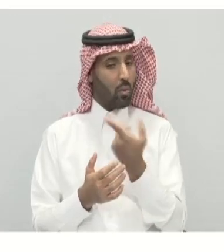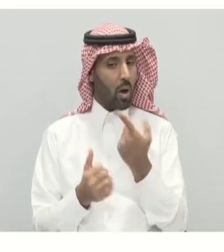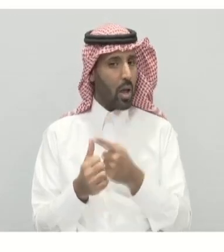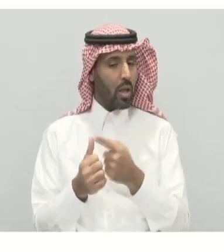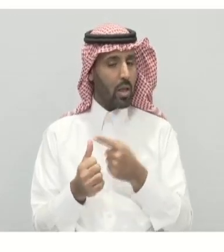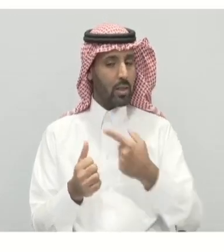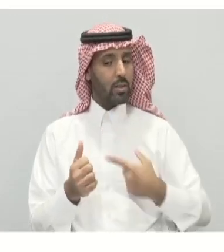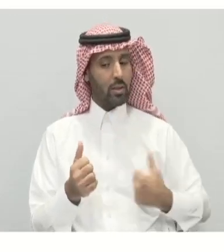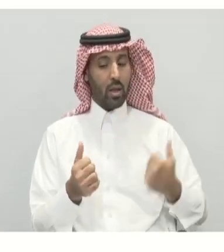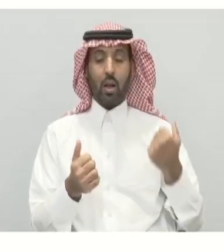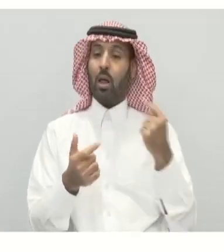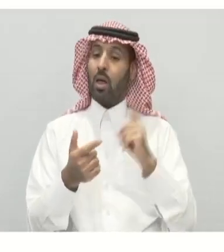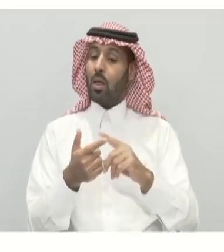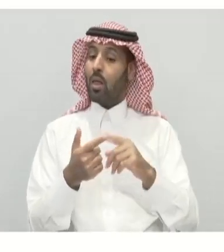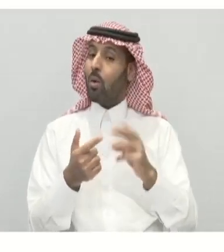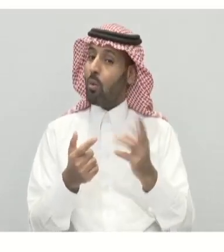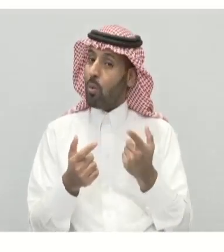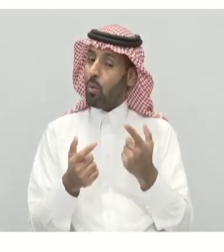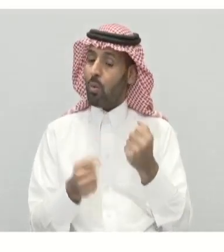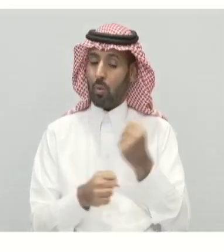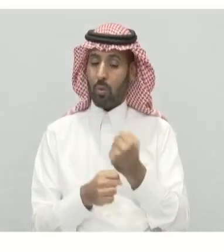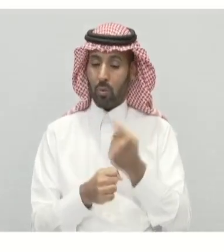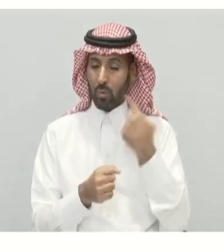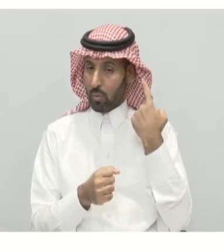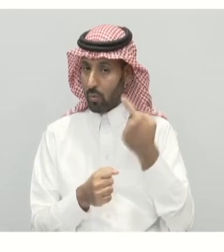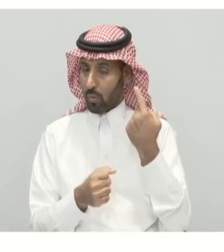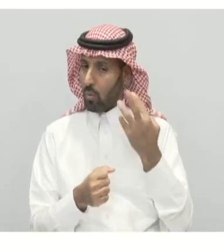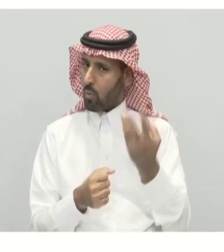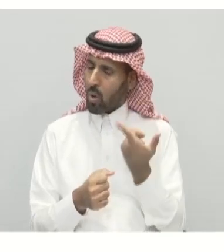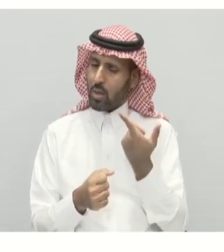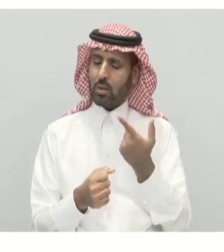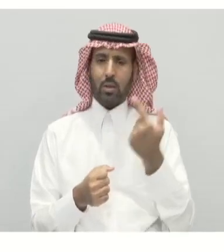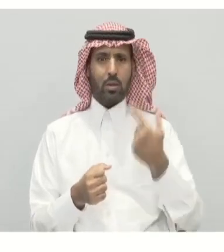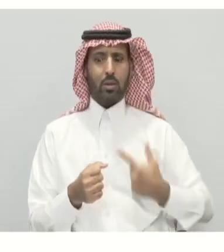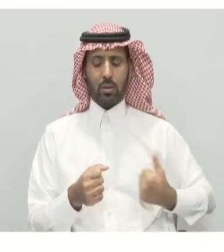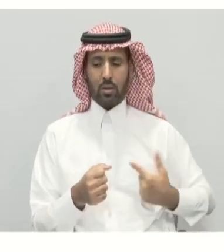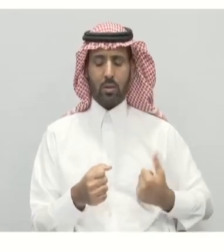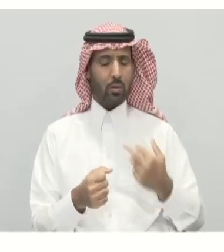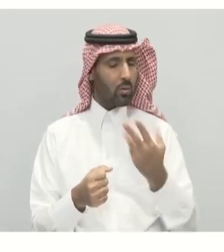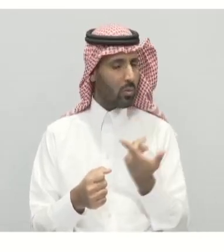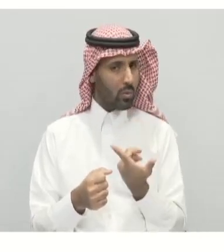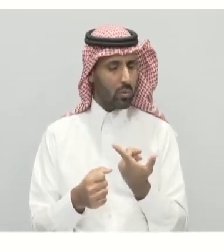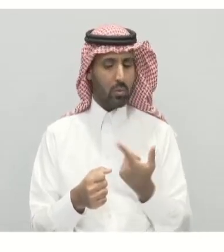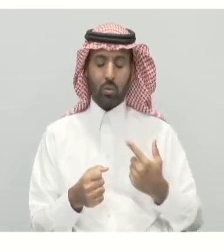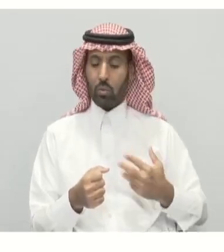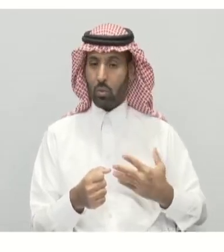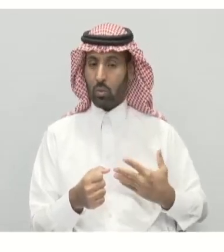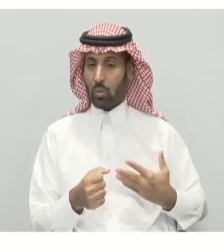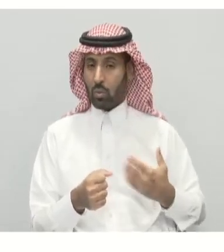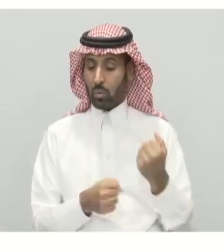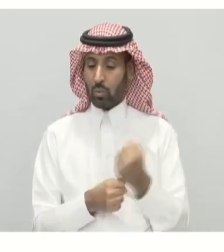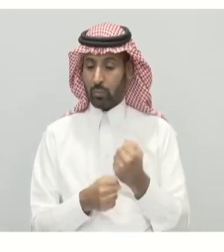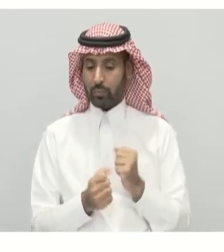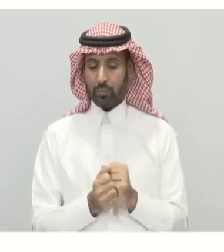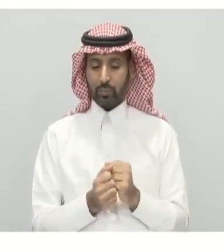is actually a verb. Let's listen and you will find out which one is the noun and which part is actually